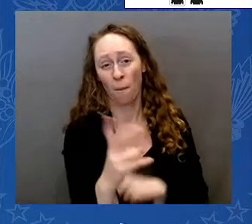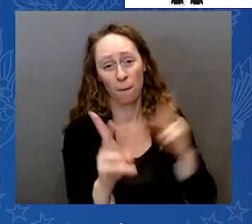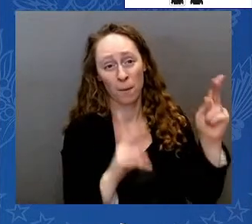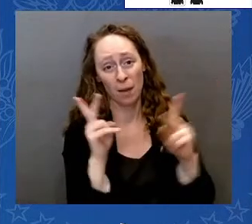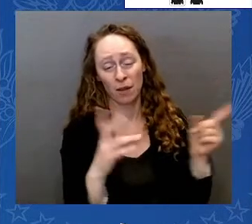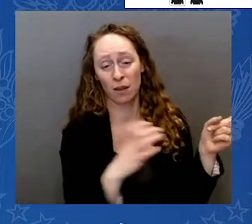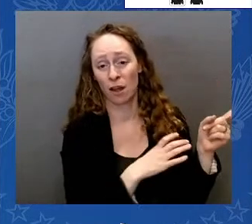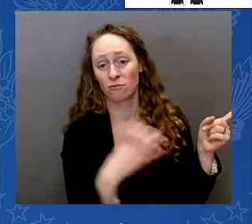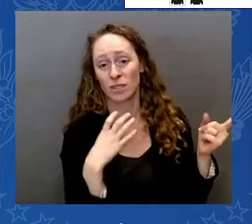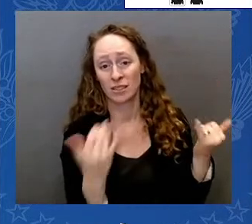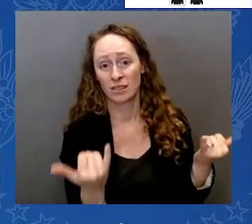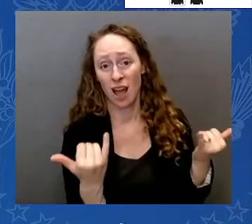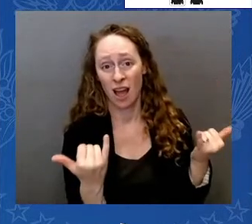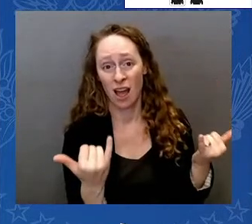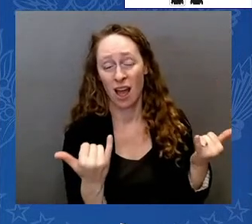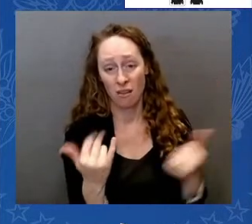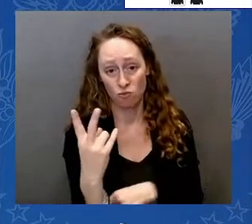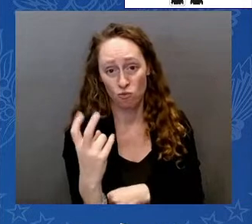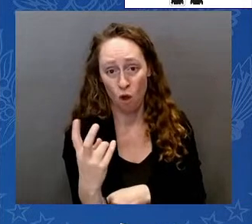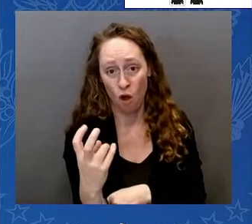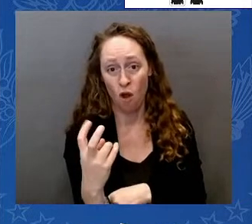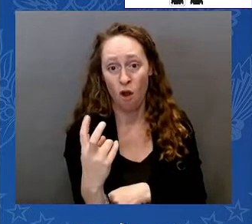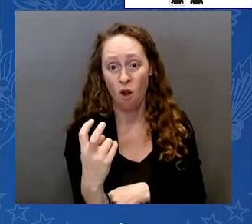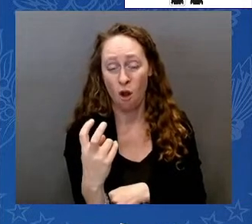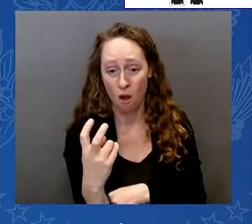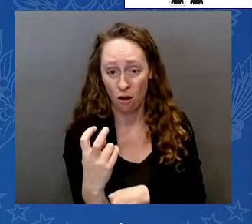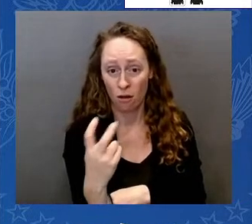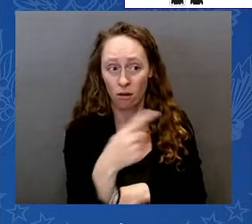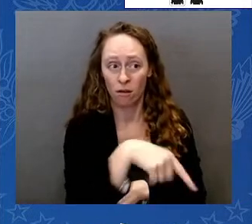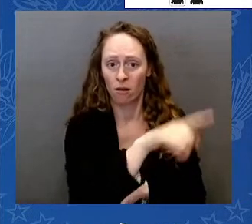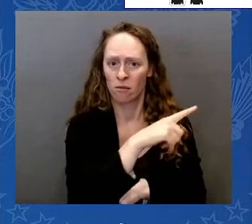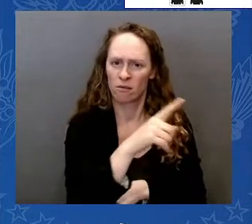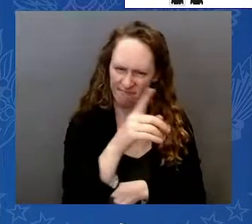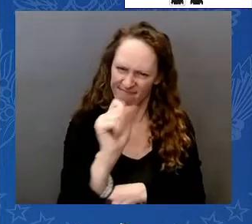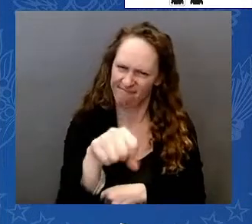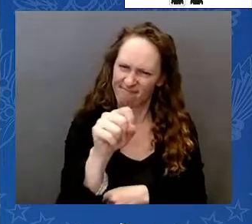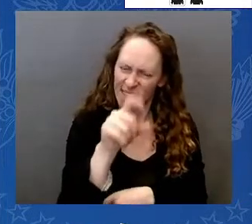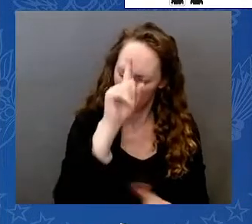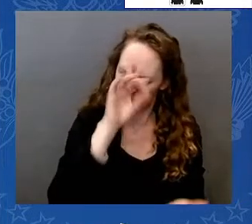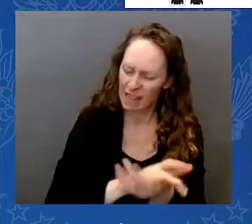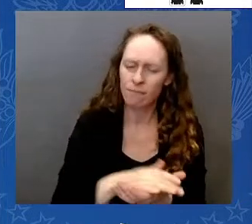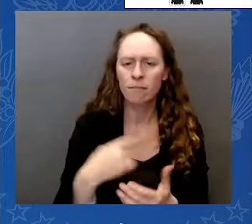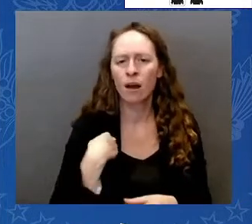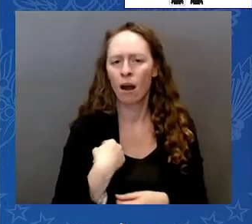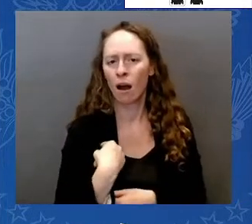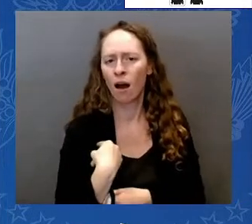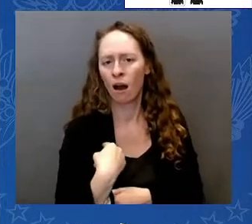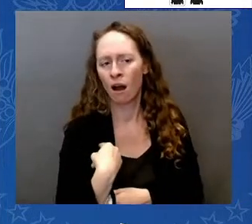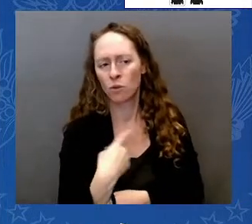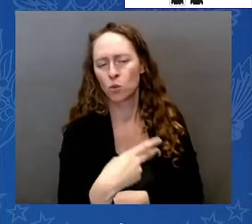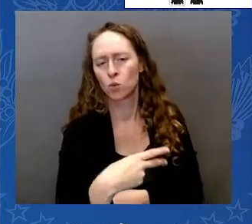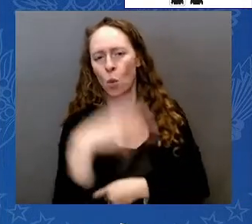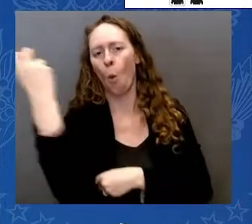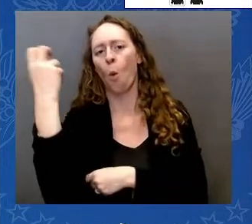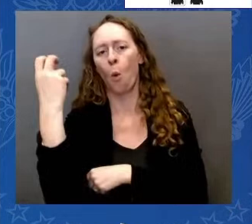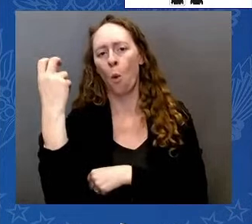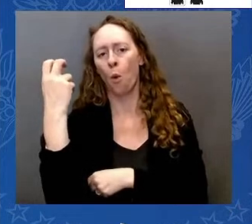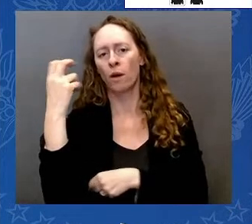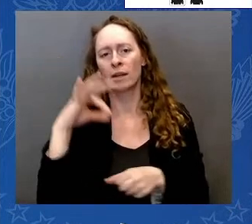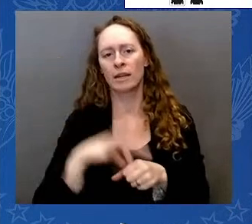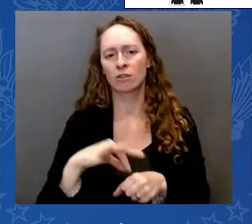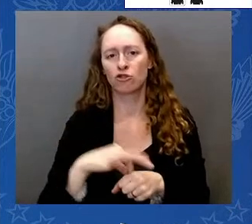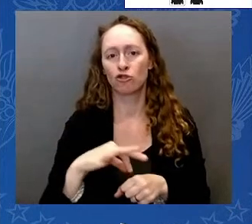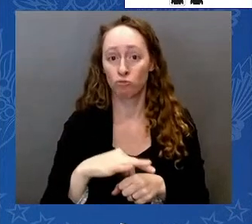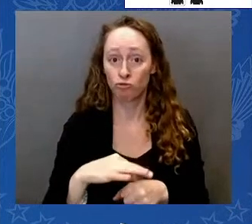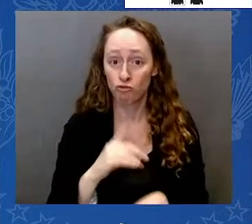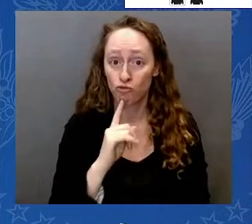it was stolen. I stole the election. Even though every major Republican judge in the Supreme Court said, no, there's no evidence of any of that.